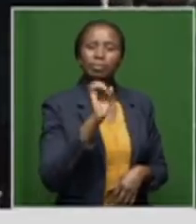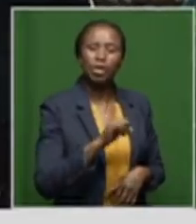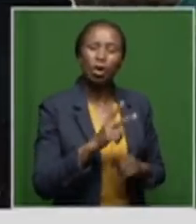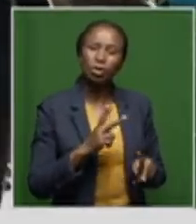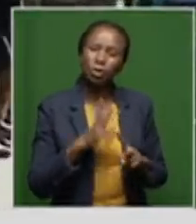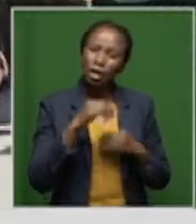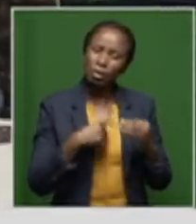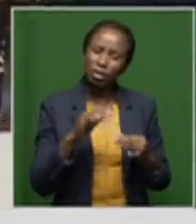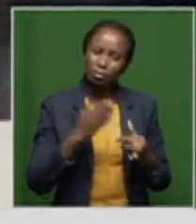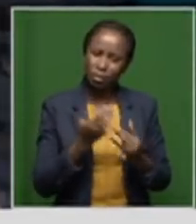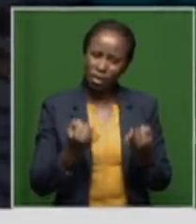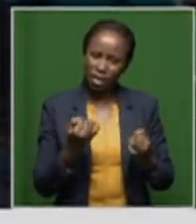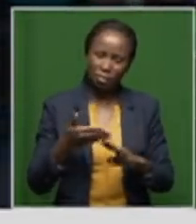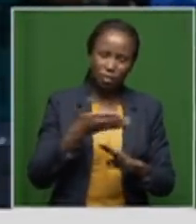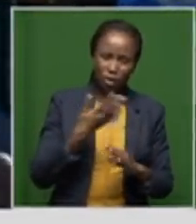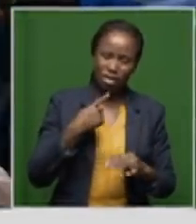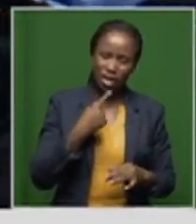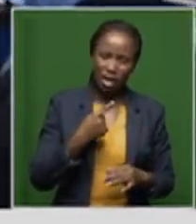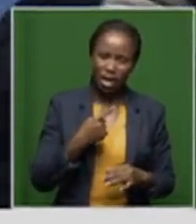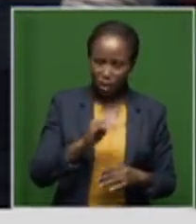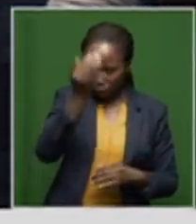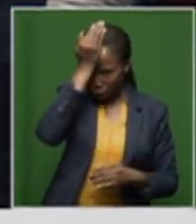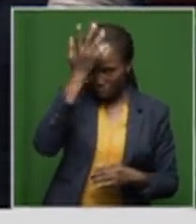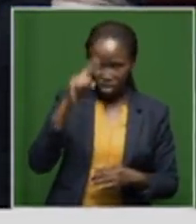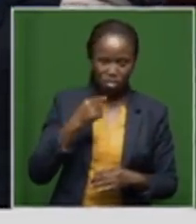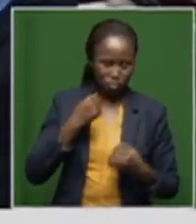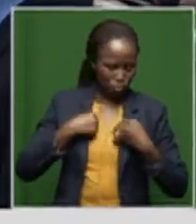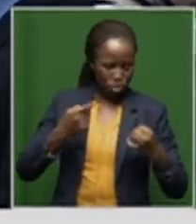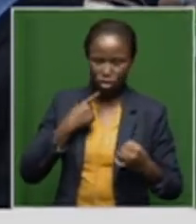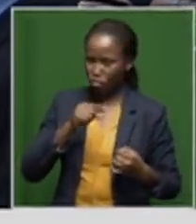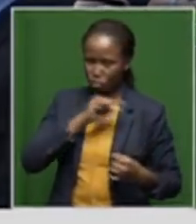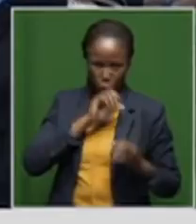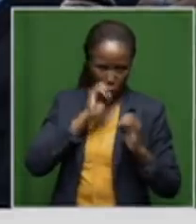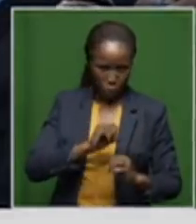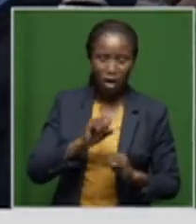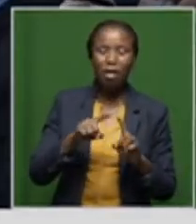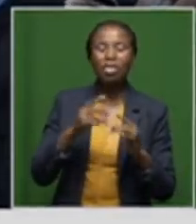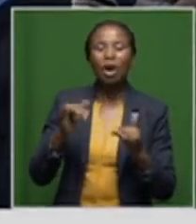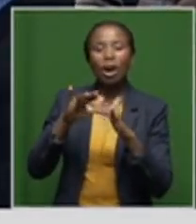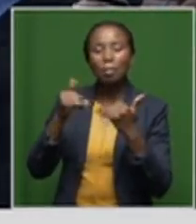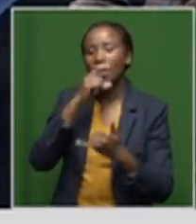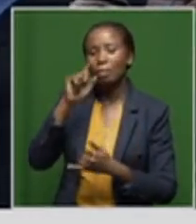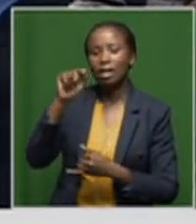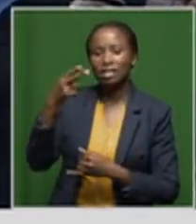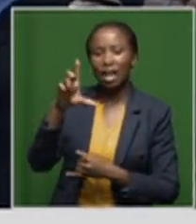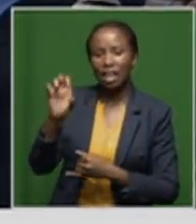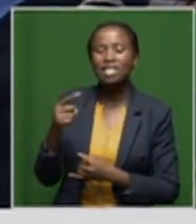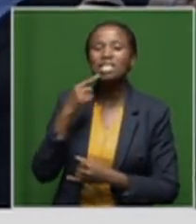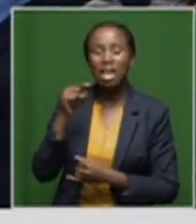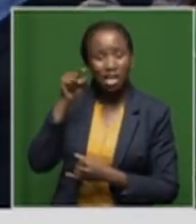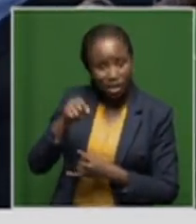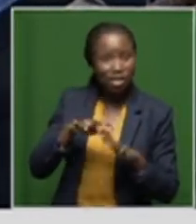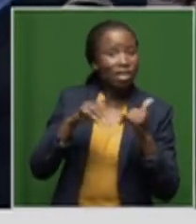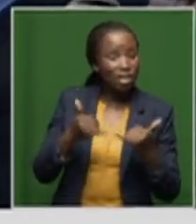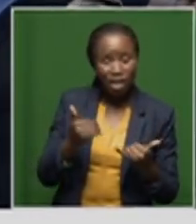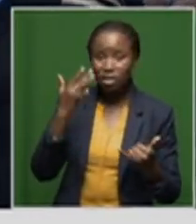crux of the case, the former president pleading not guilty. Thales coming out there saying that they've got proof that this case is not substantive. There